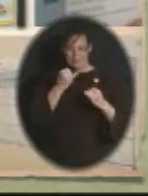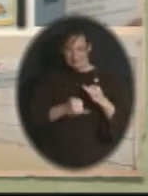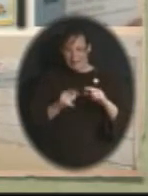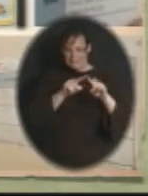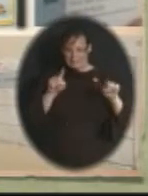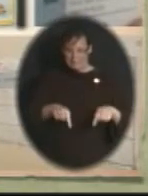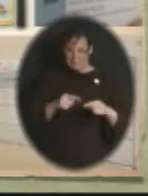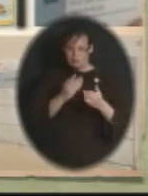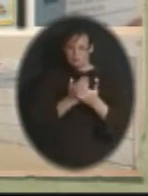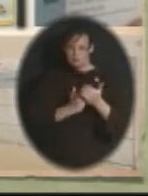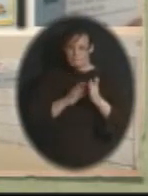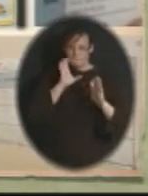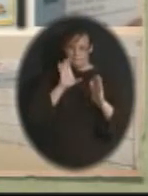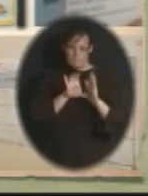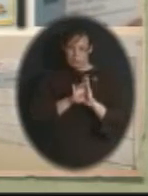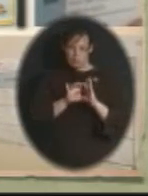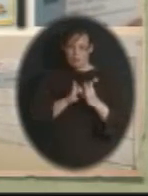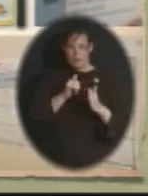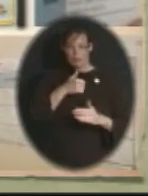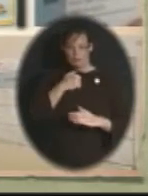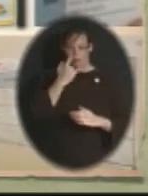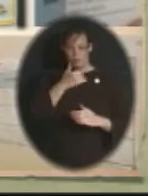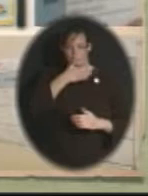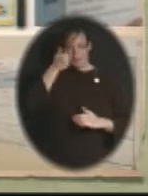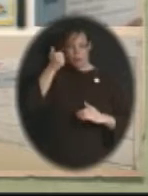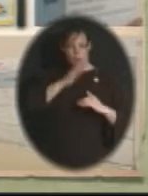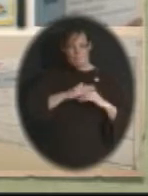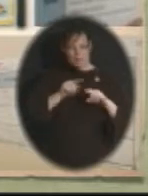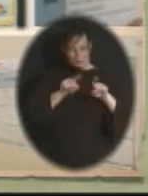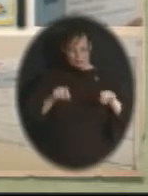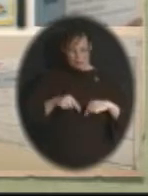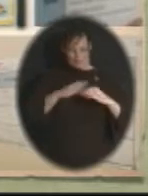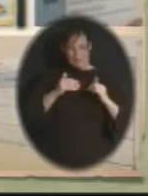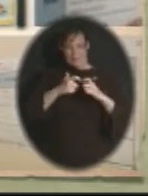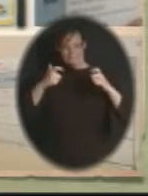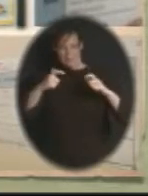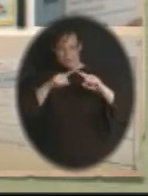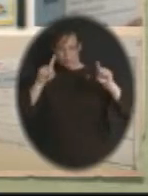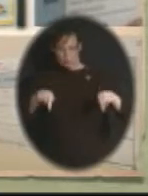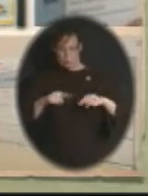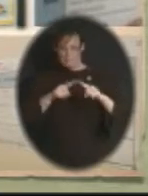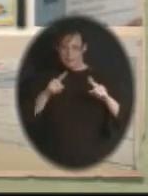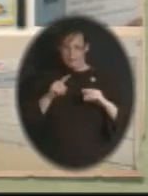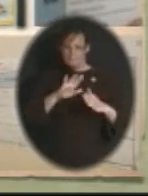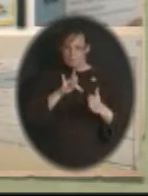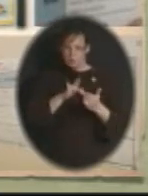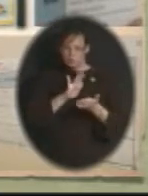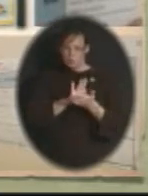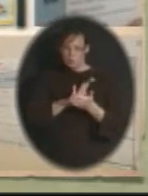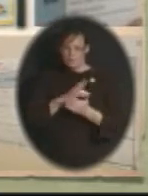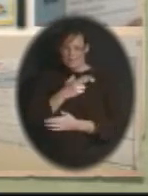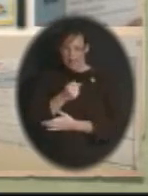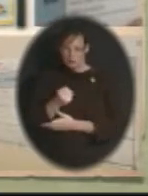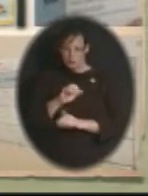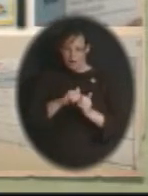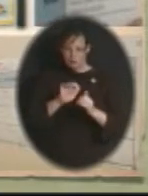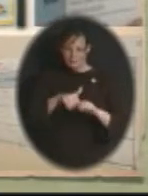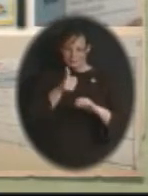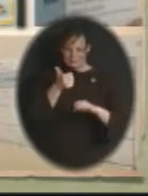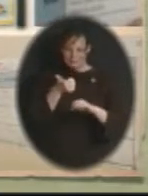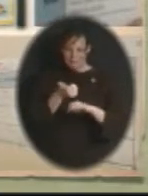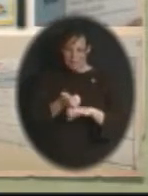slides are some pictures that look better on my screen than on the big screen. But middle schools and high schools and how they've set up their